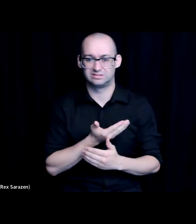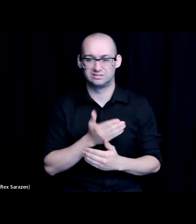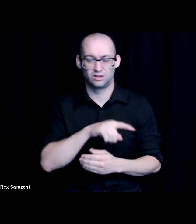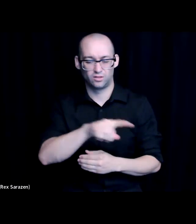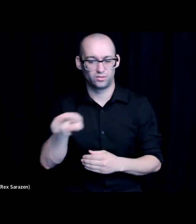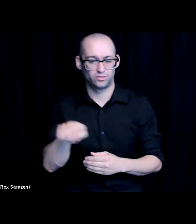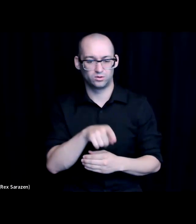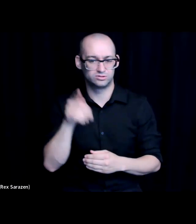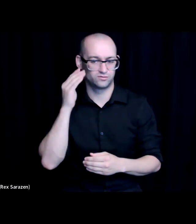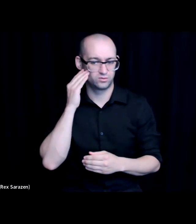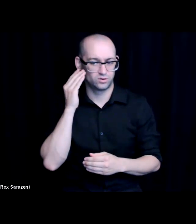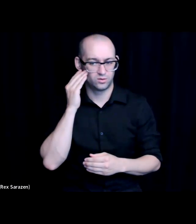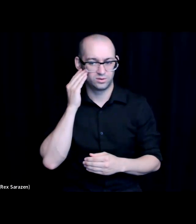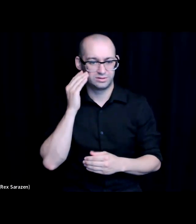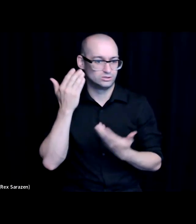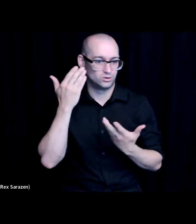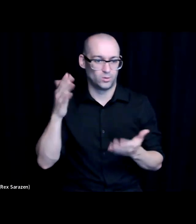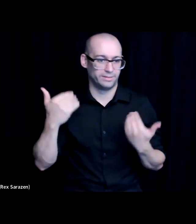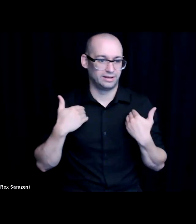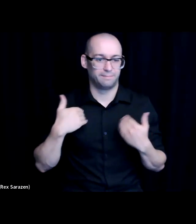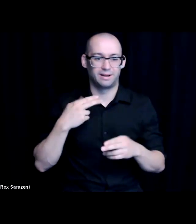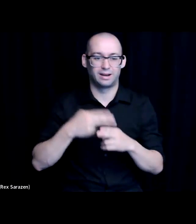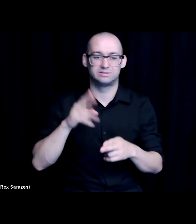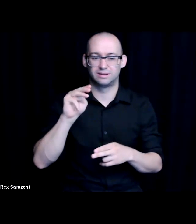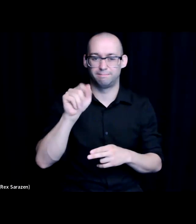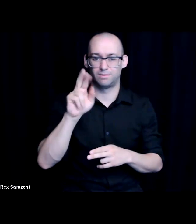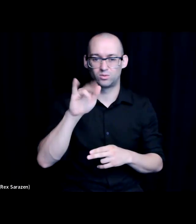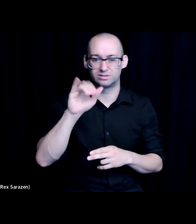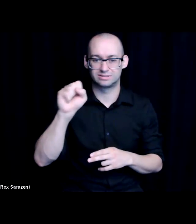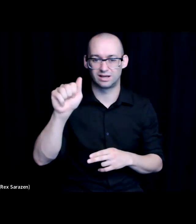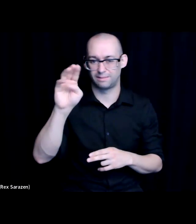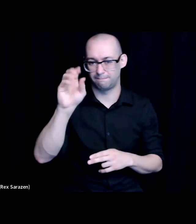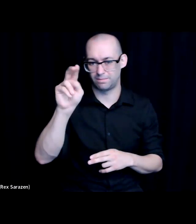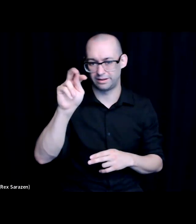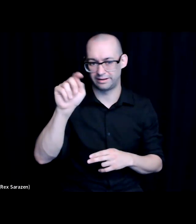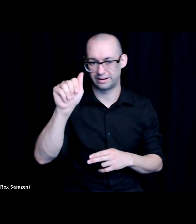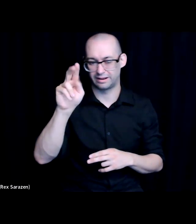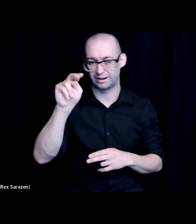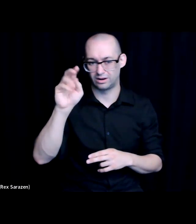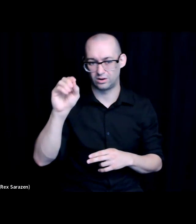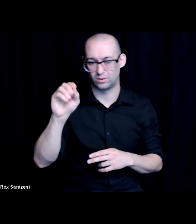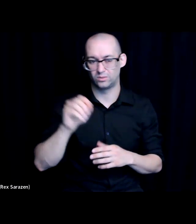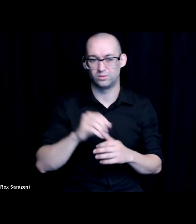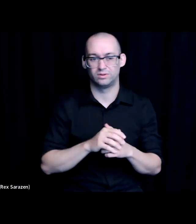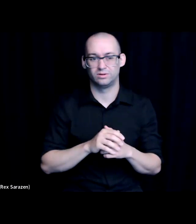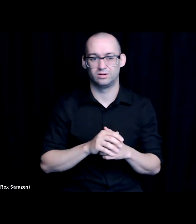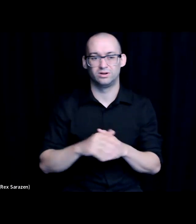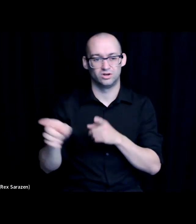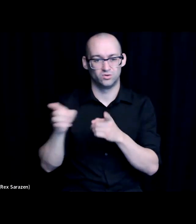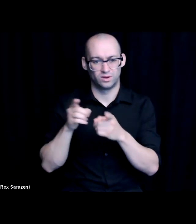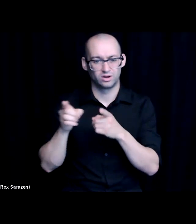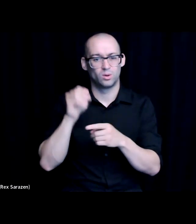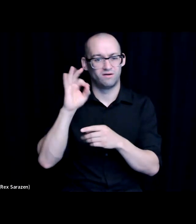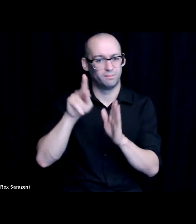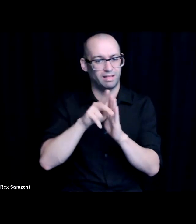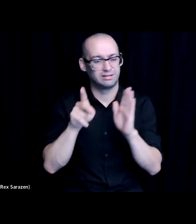you who don't know me, my name is Marissa Montano. I'm ITUP, or Insure the Uninsured Project Director of Policy.